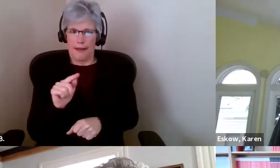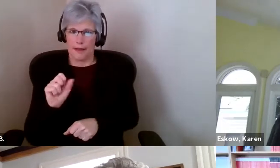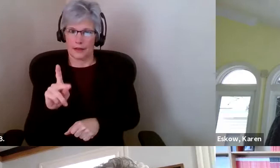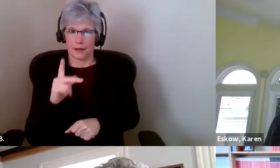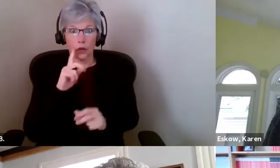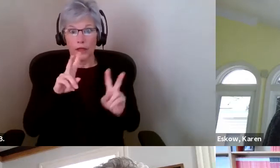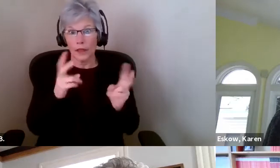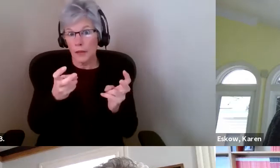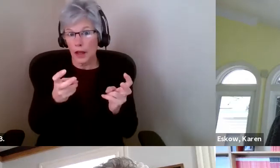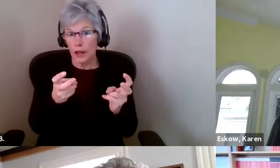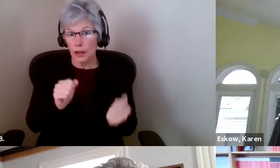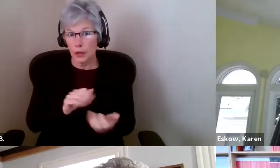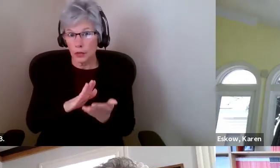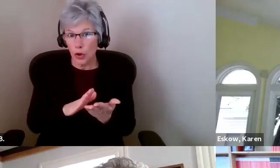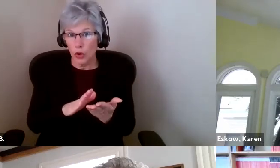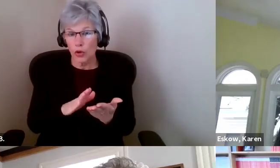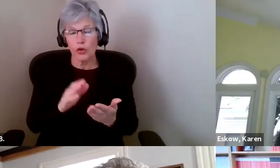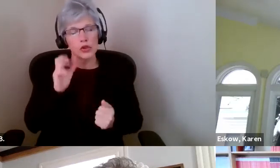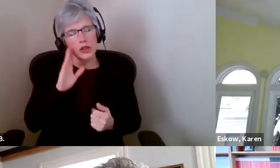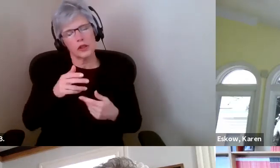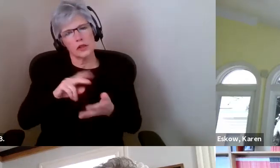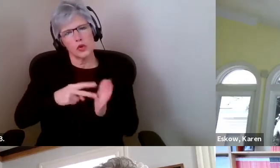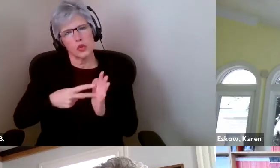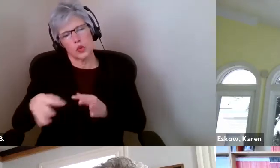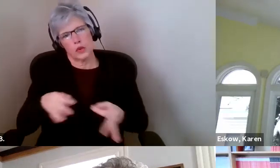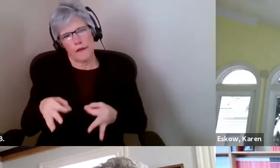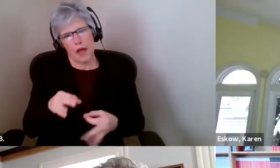what democracy is today for us in this country.